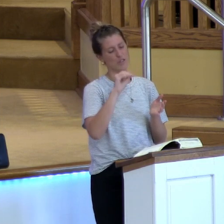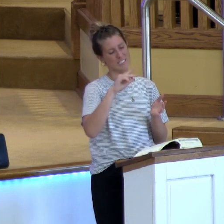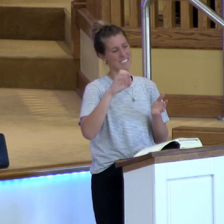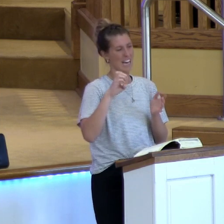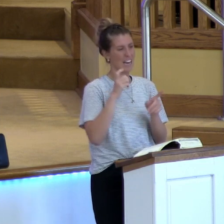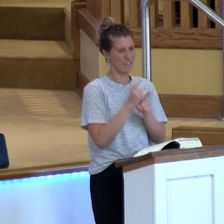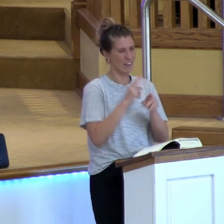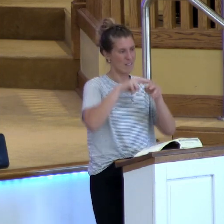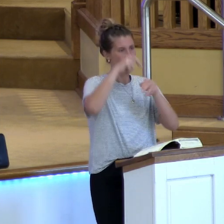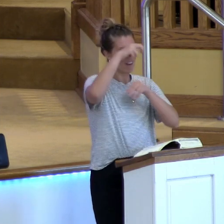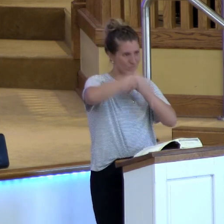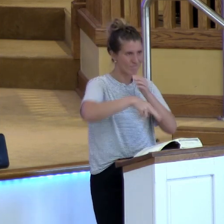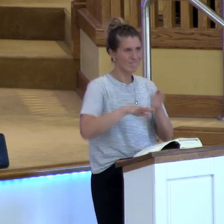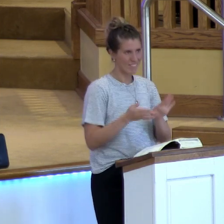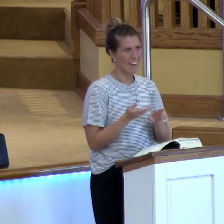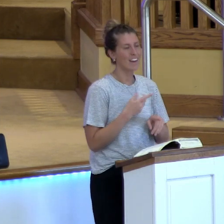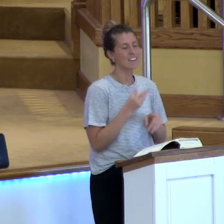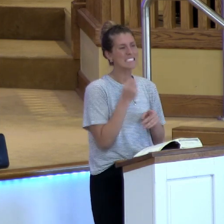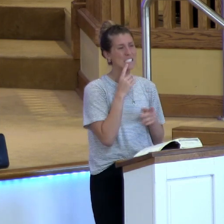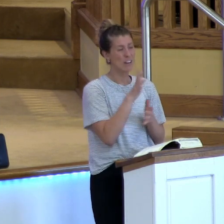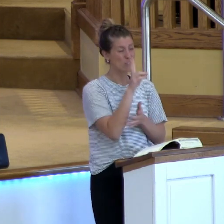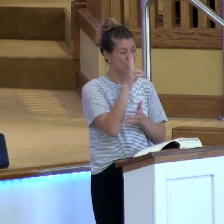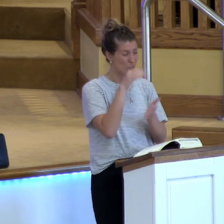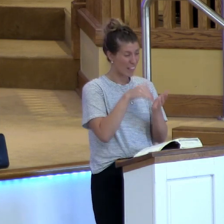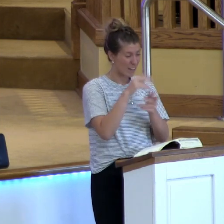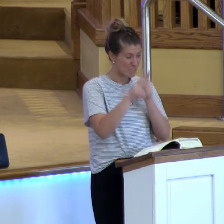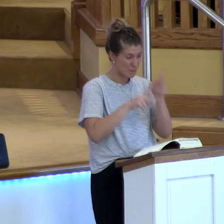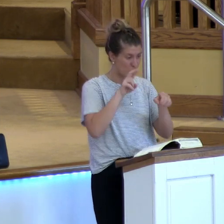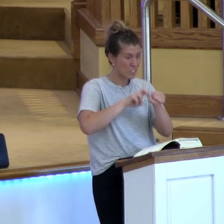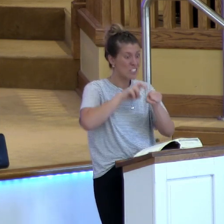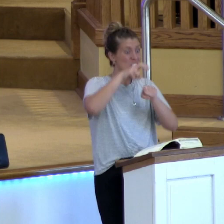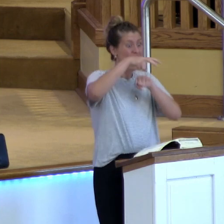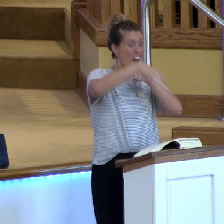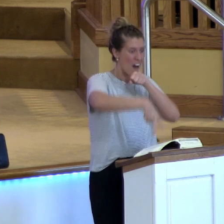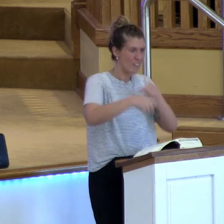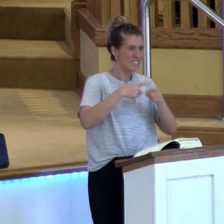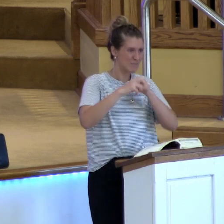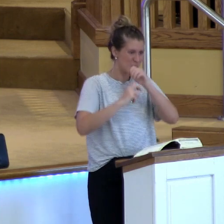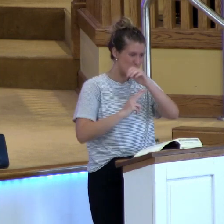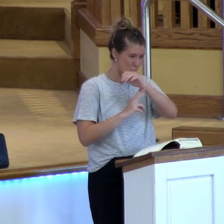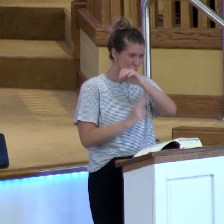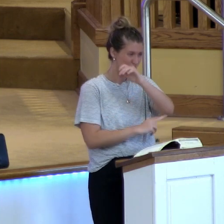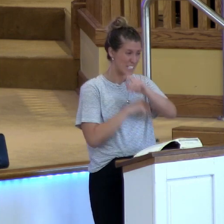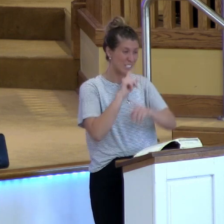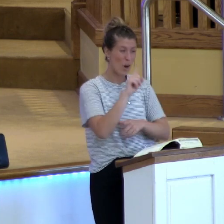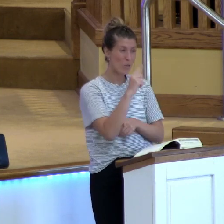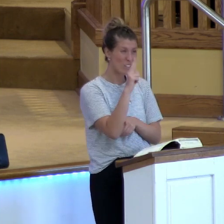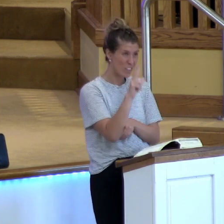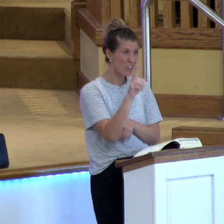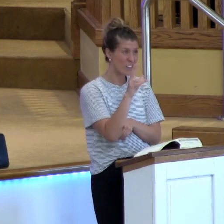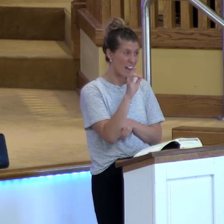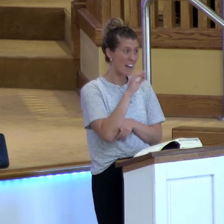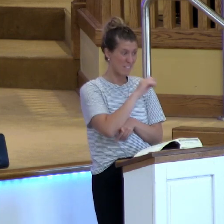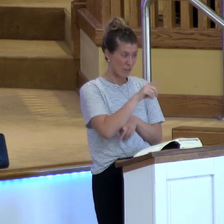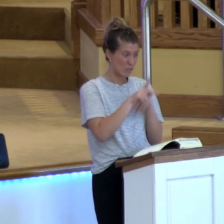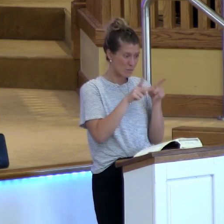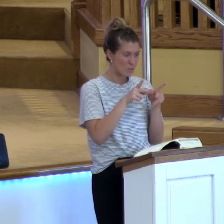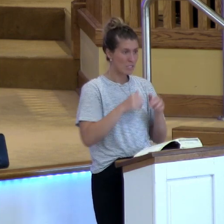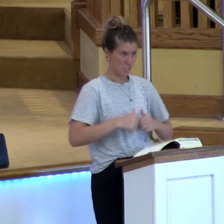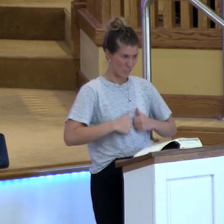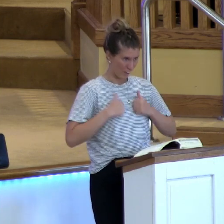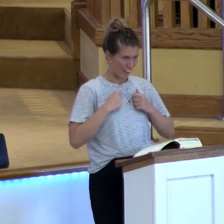there's about 2,000 people that have jumped off the Golden Gate Bridge, and only 39 of them